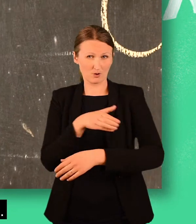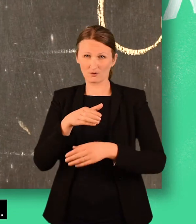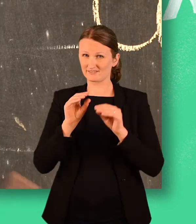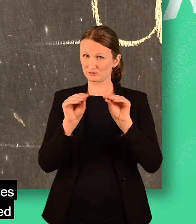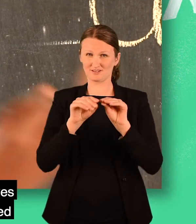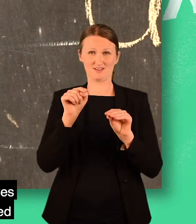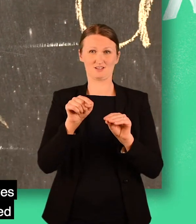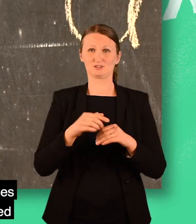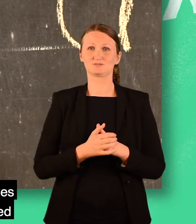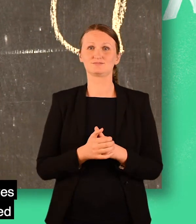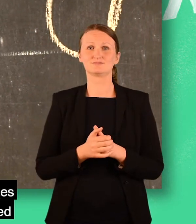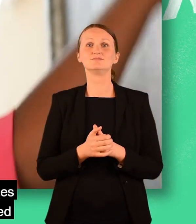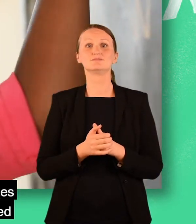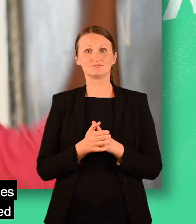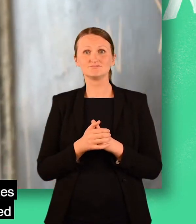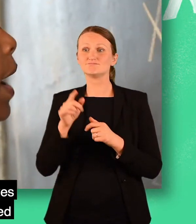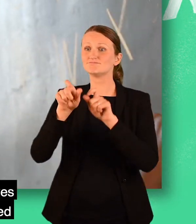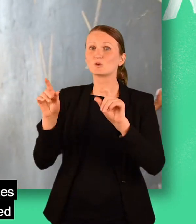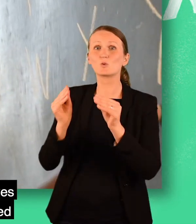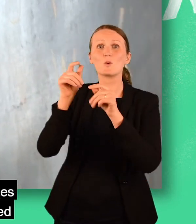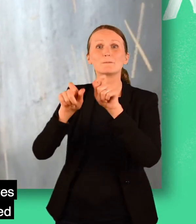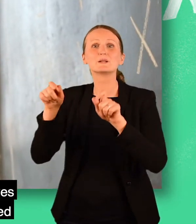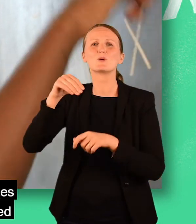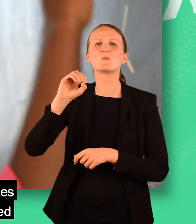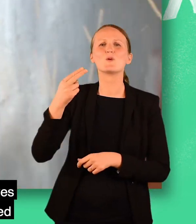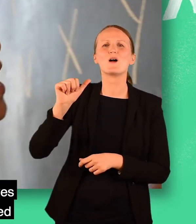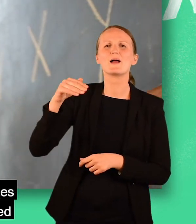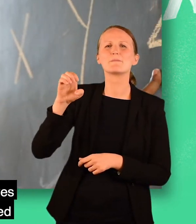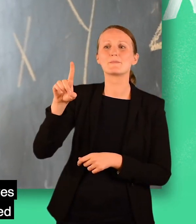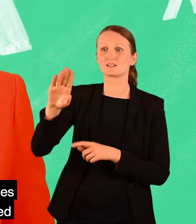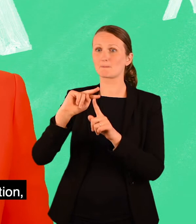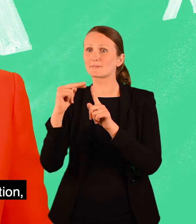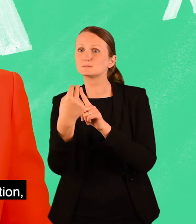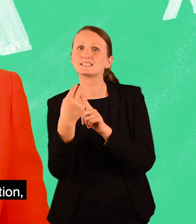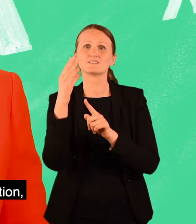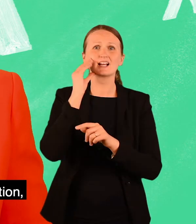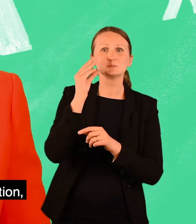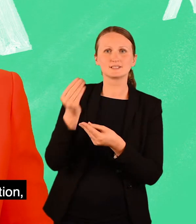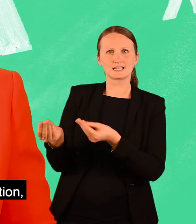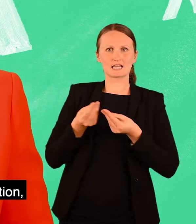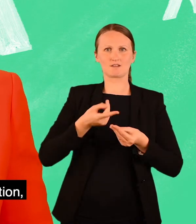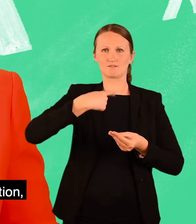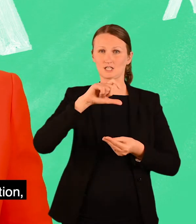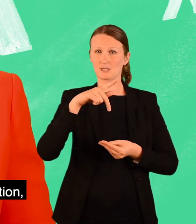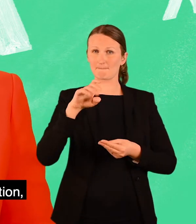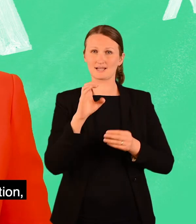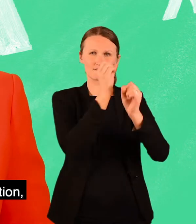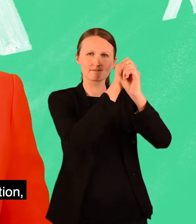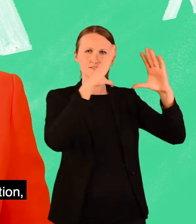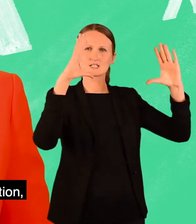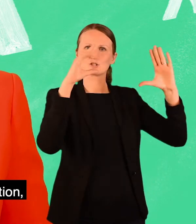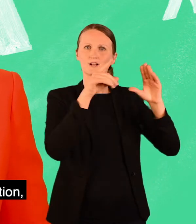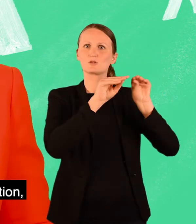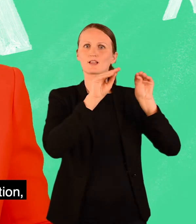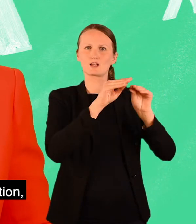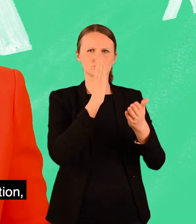education. The experiences and perspectives from young people, like Mohammed, drive GPE's core vision for